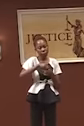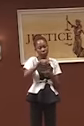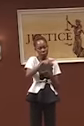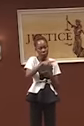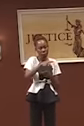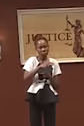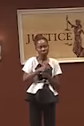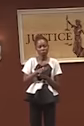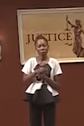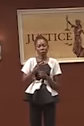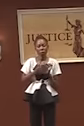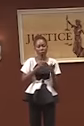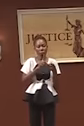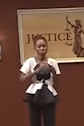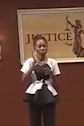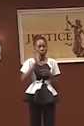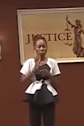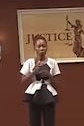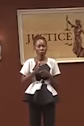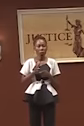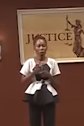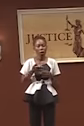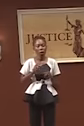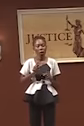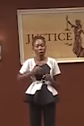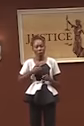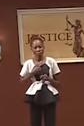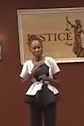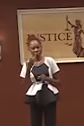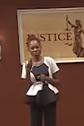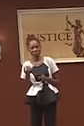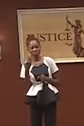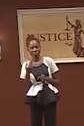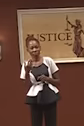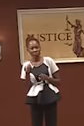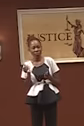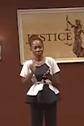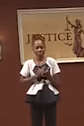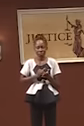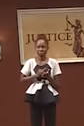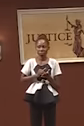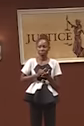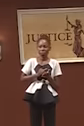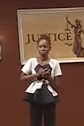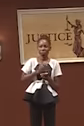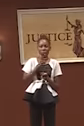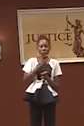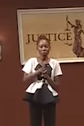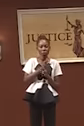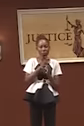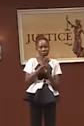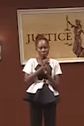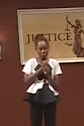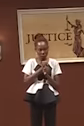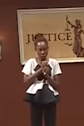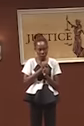if you would permit me, in order not to start having repetitions, I would just have to highlight